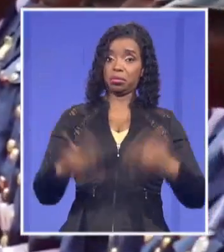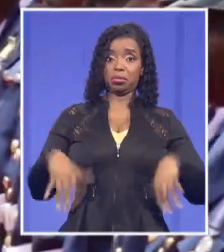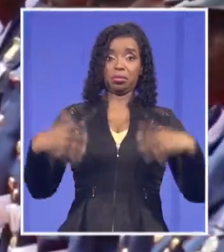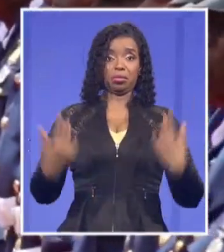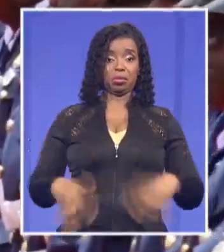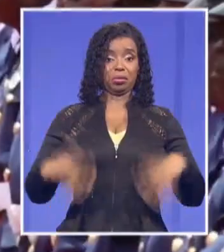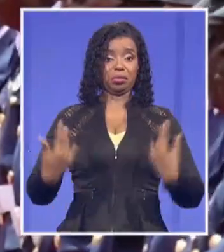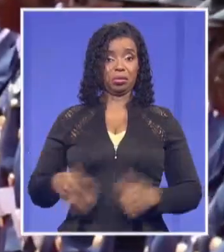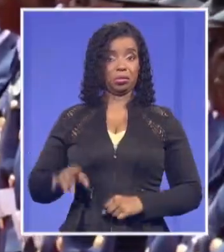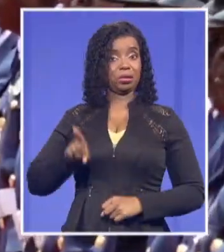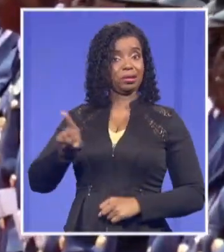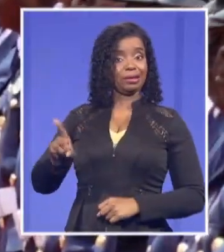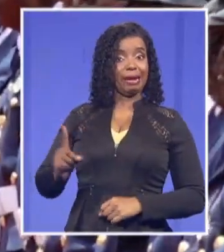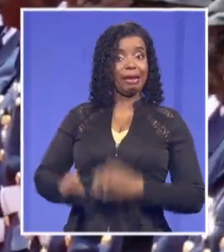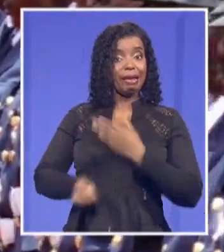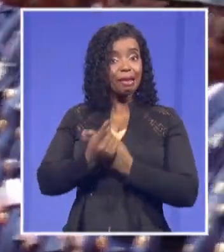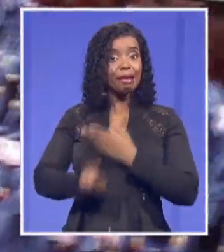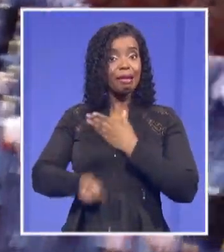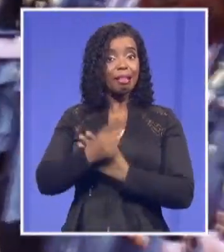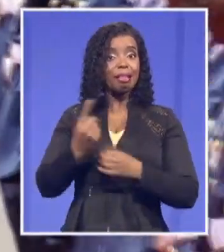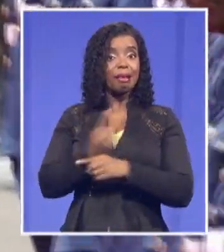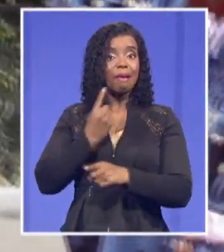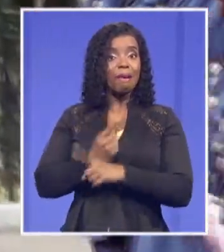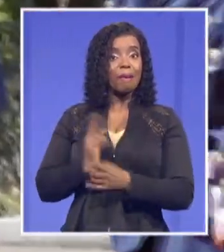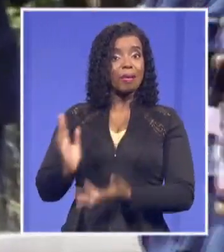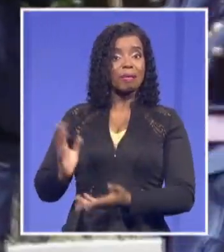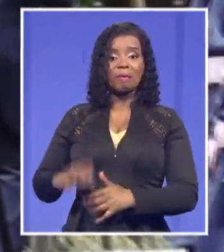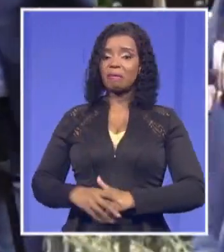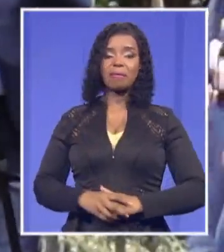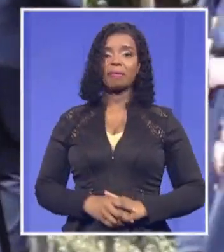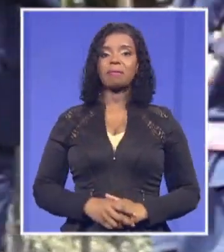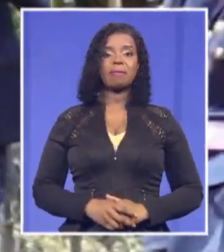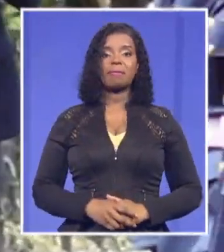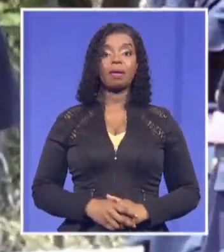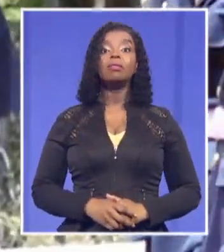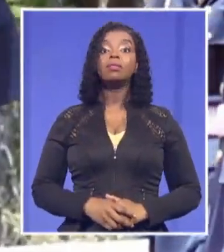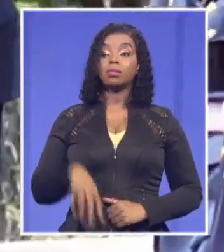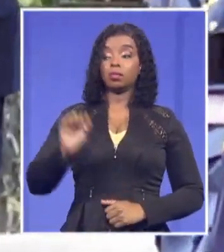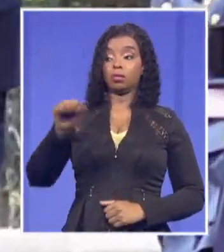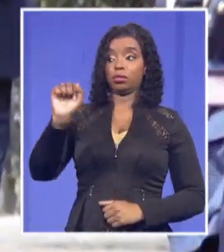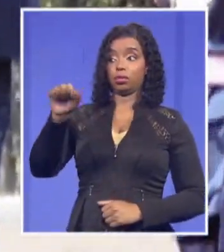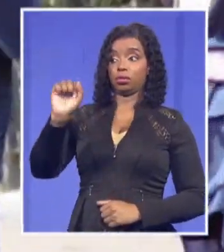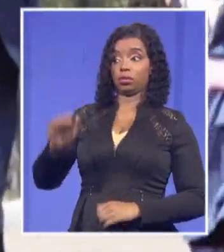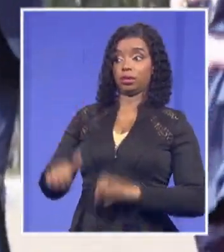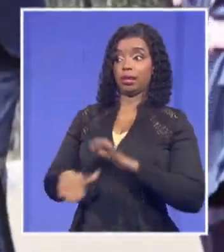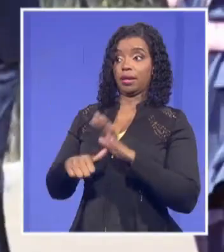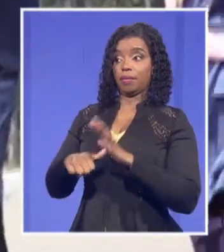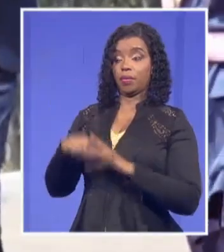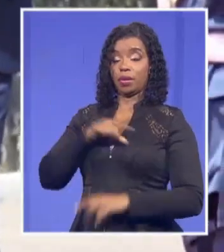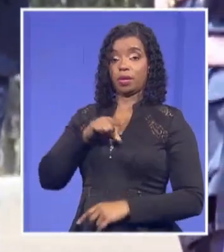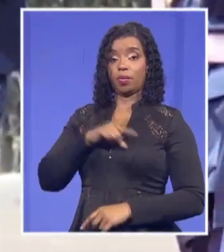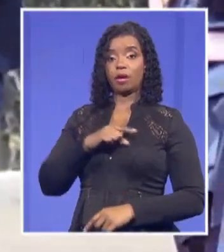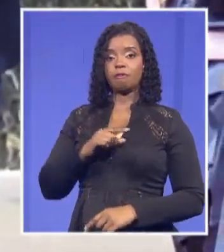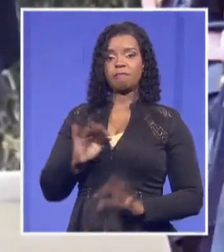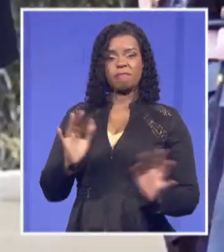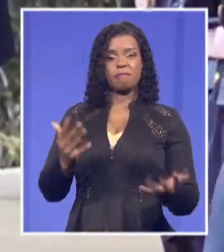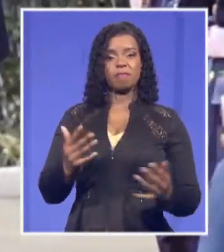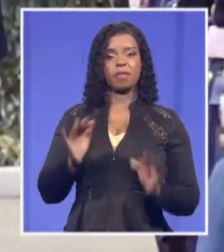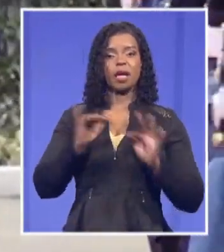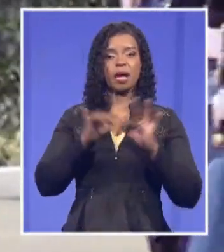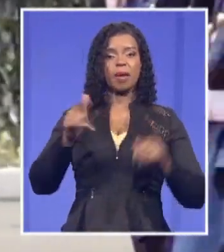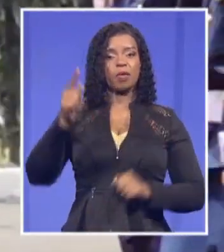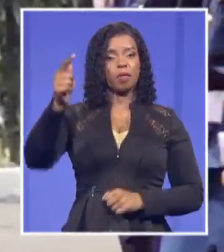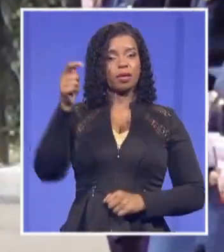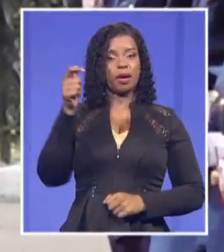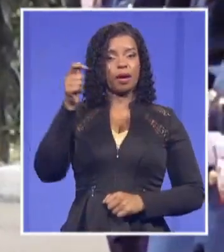always happens in state visits. Yes, it's quite important. It speaks to how Kenya views South Africans.